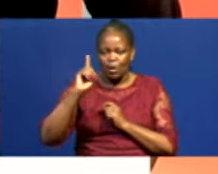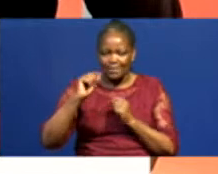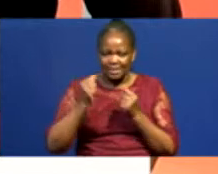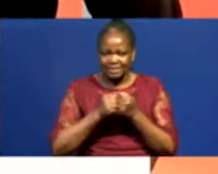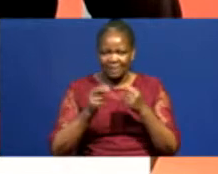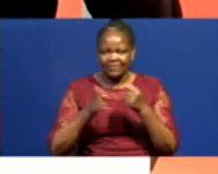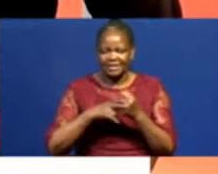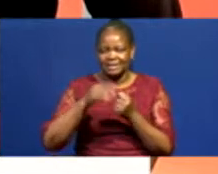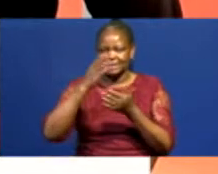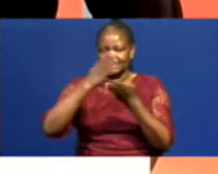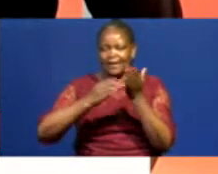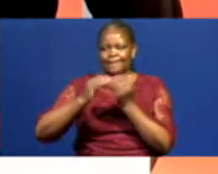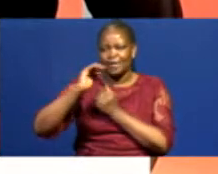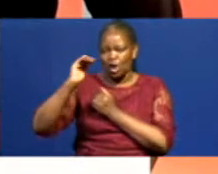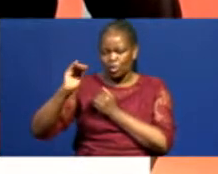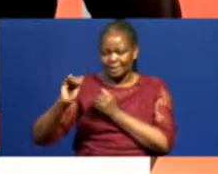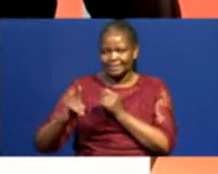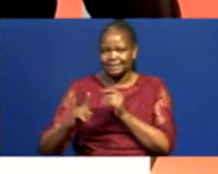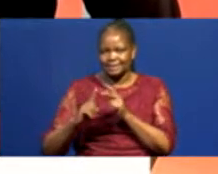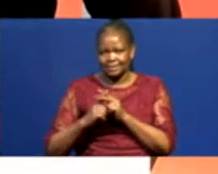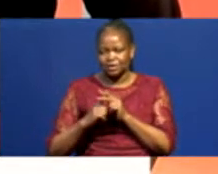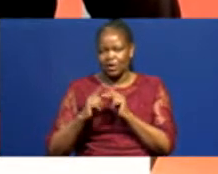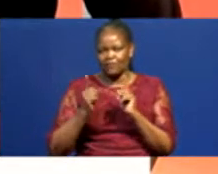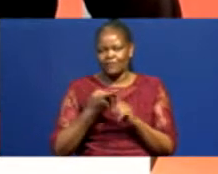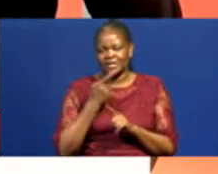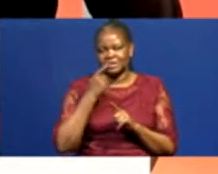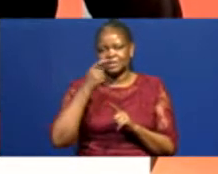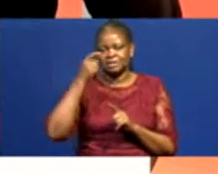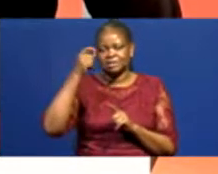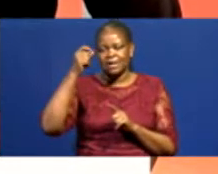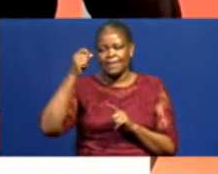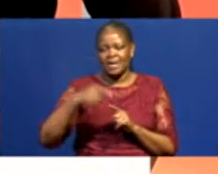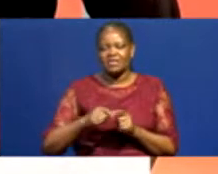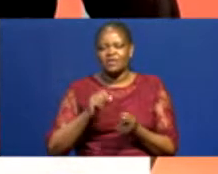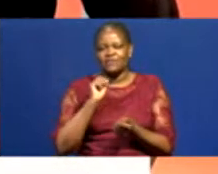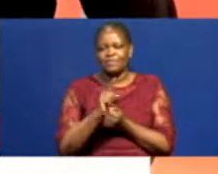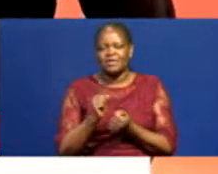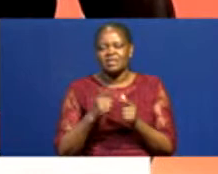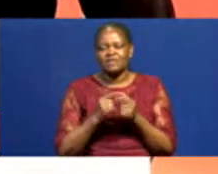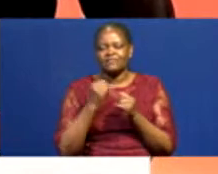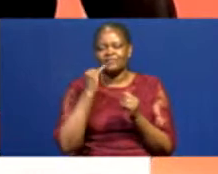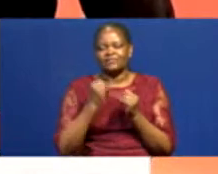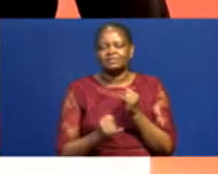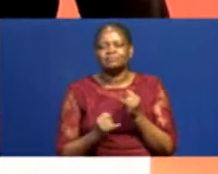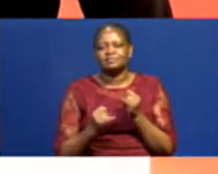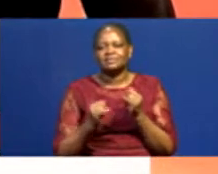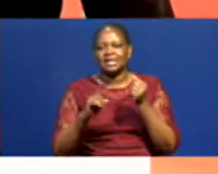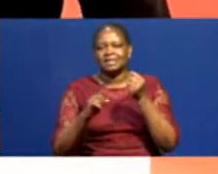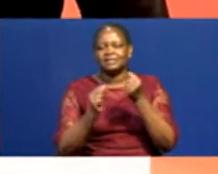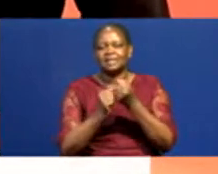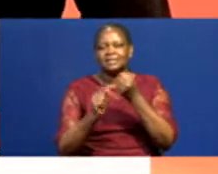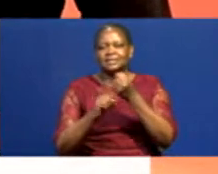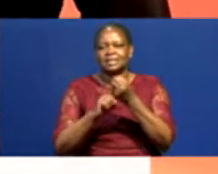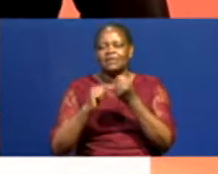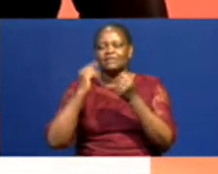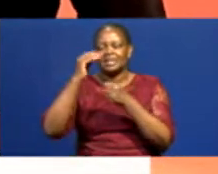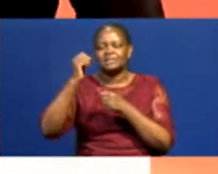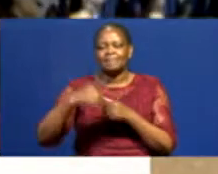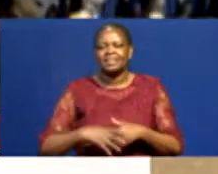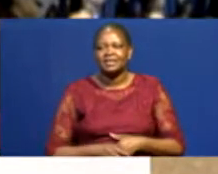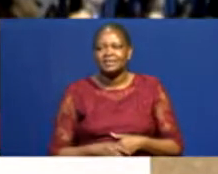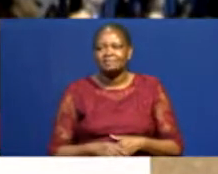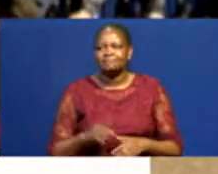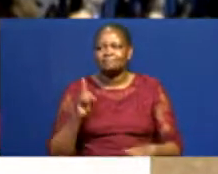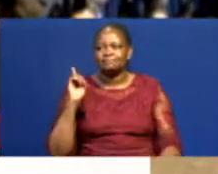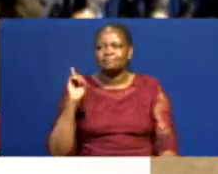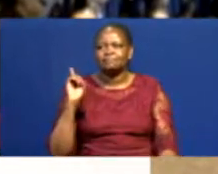17 sub-counties, kicked off on 1st of this month and will end with a grand finale on the 16th of next month.